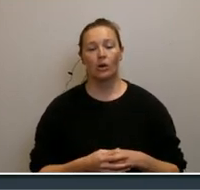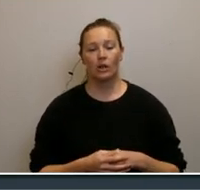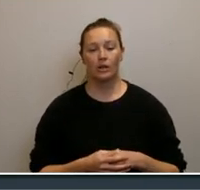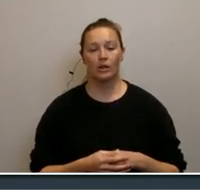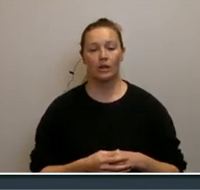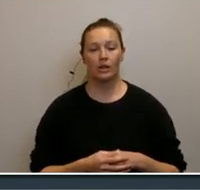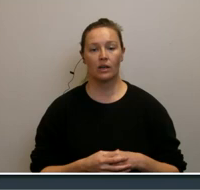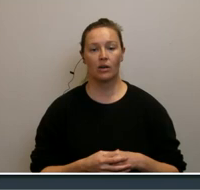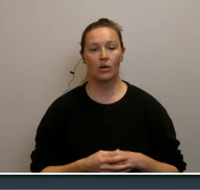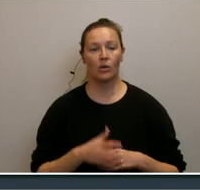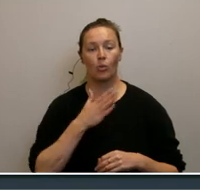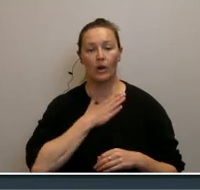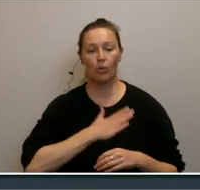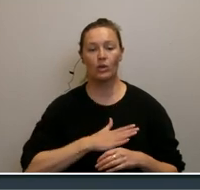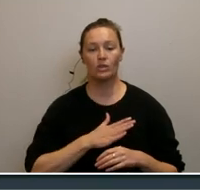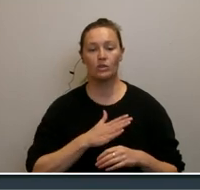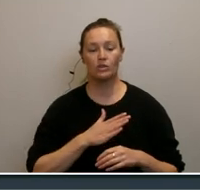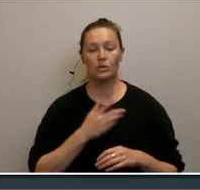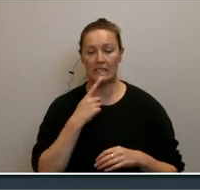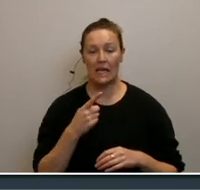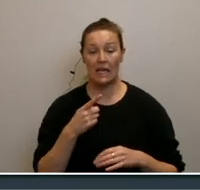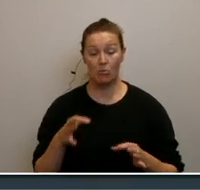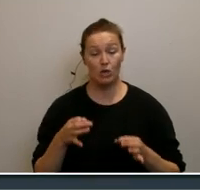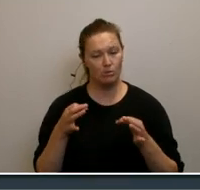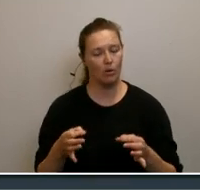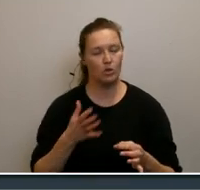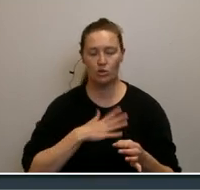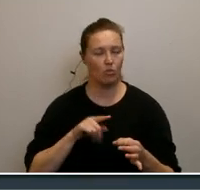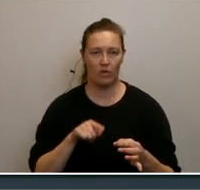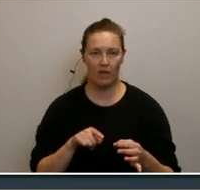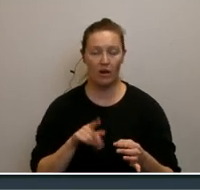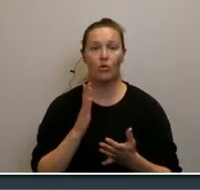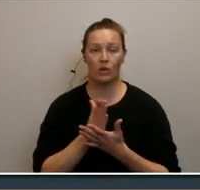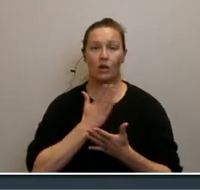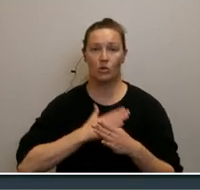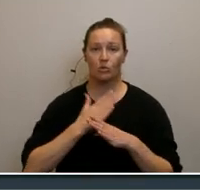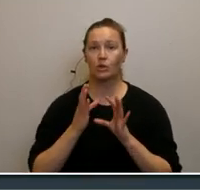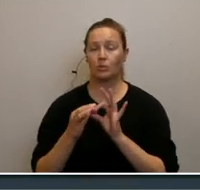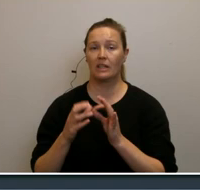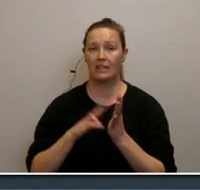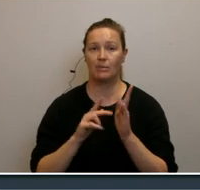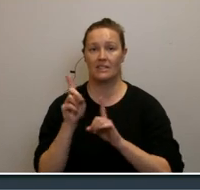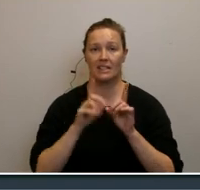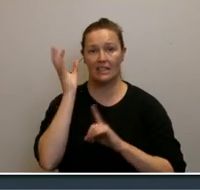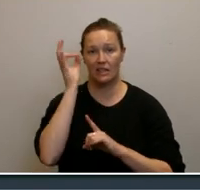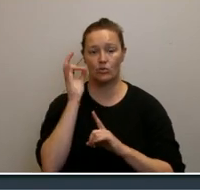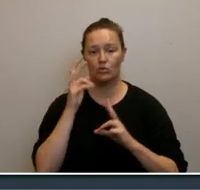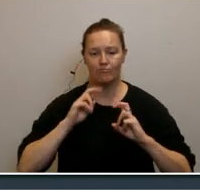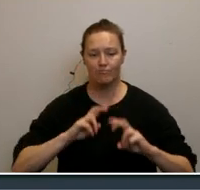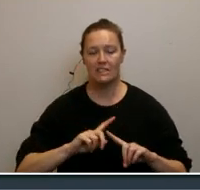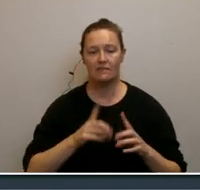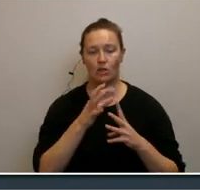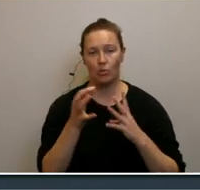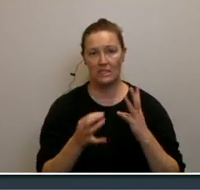the postponement is not what we want, and what we do want is to work with Napier City Council to explore a range